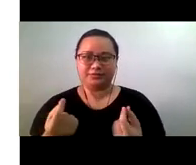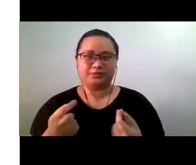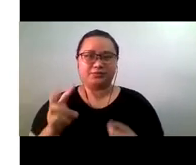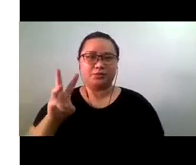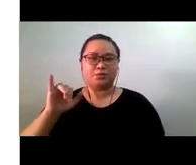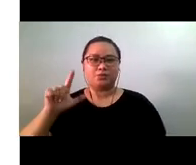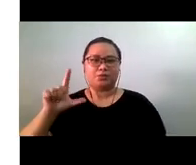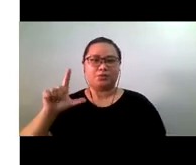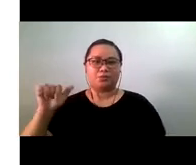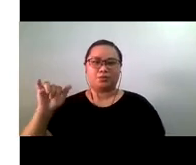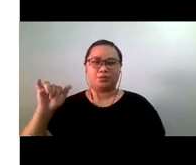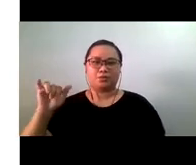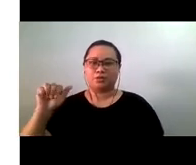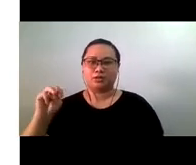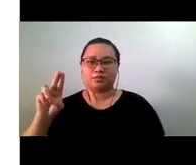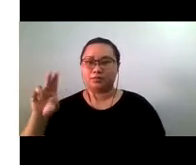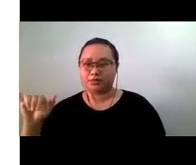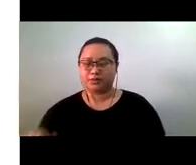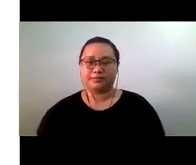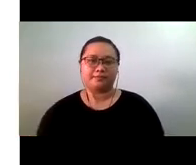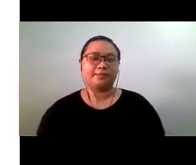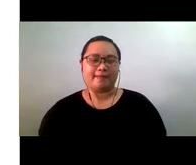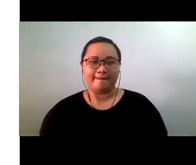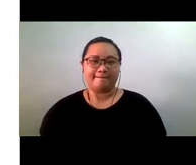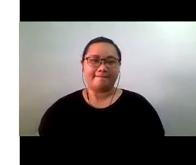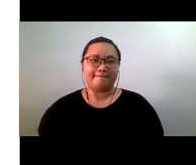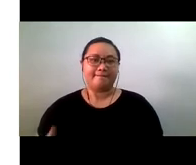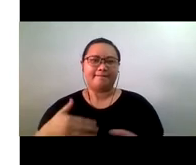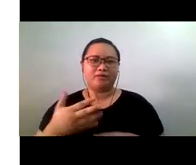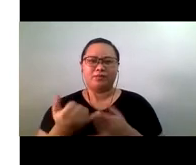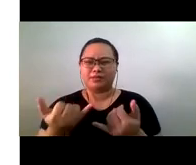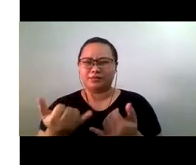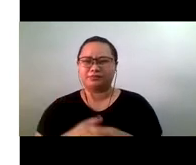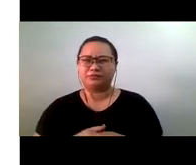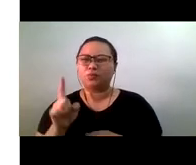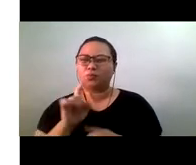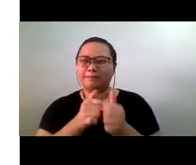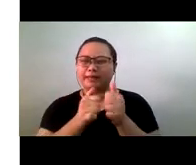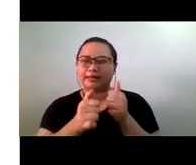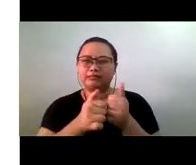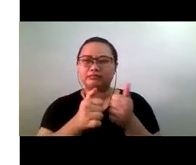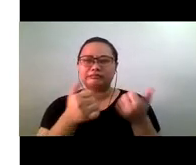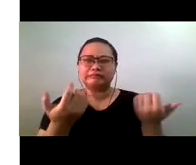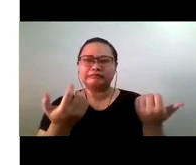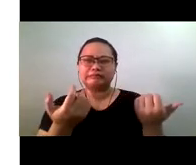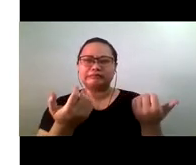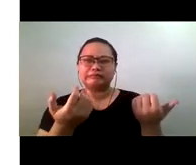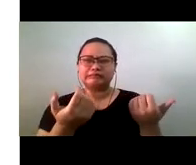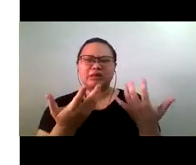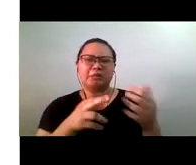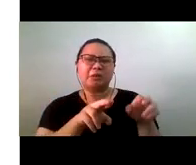so what is ordinary listening as against genuine listening? So